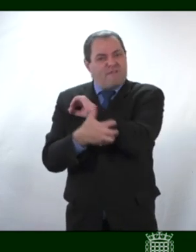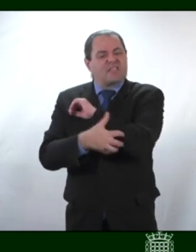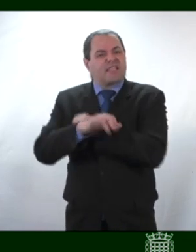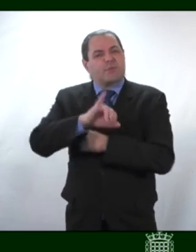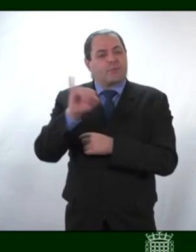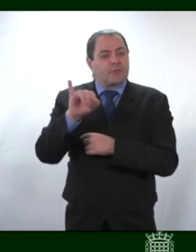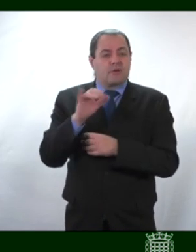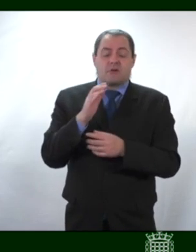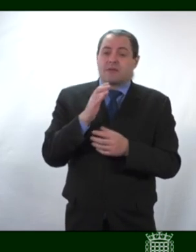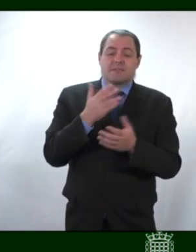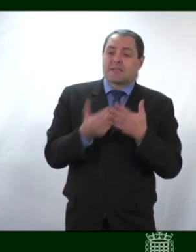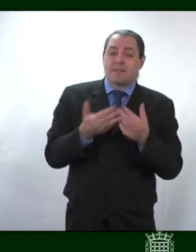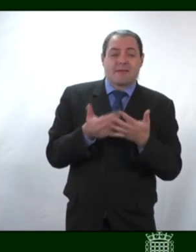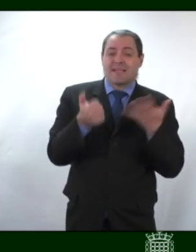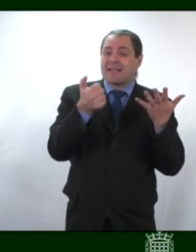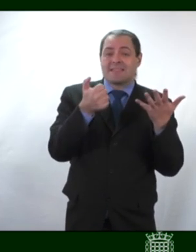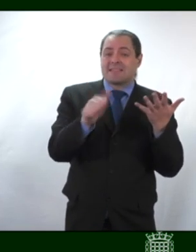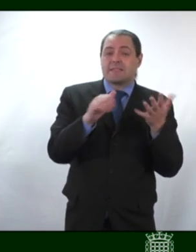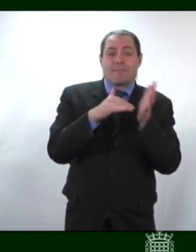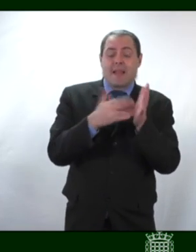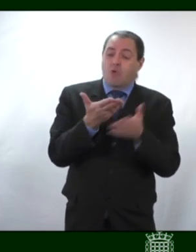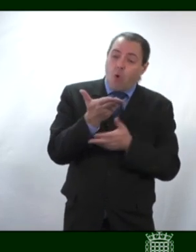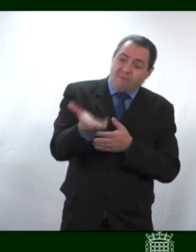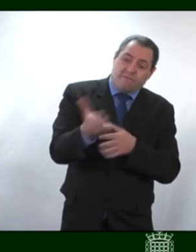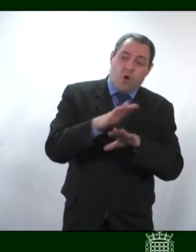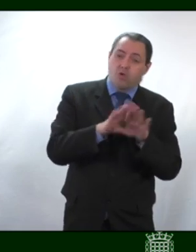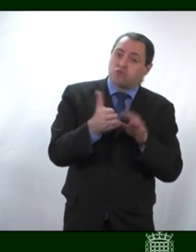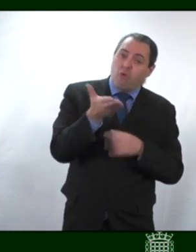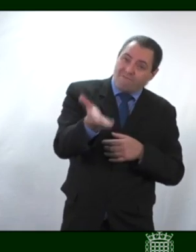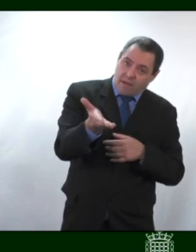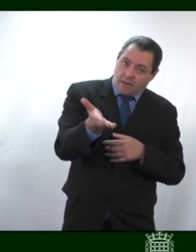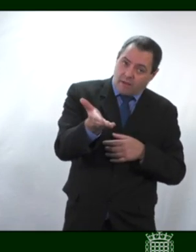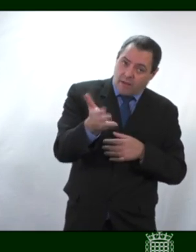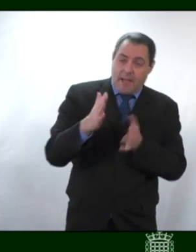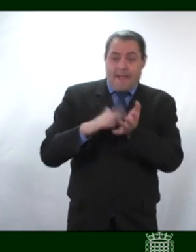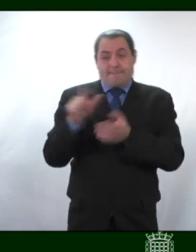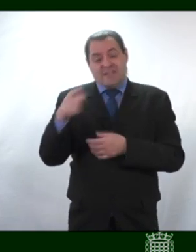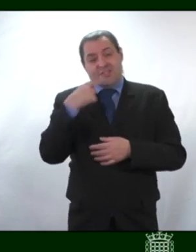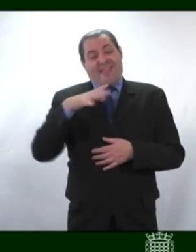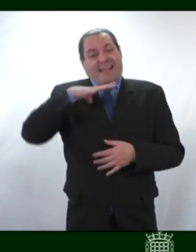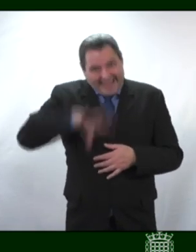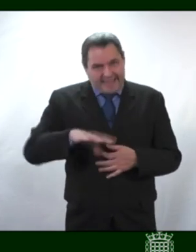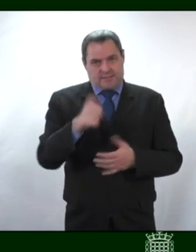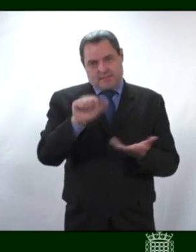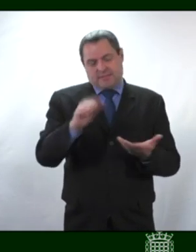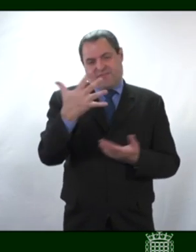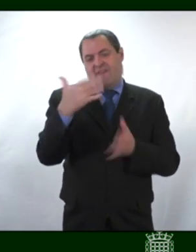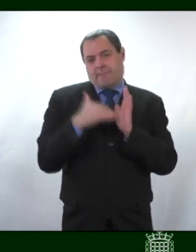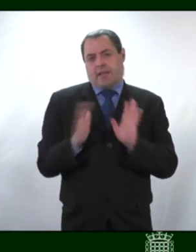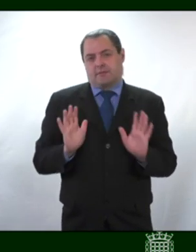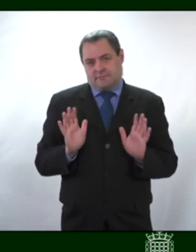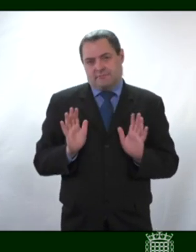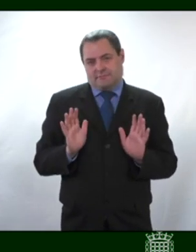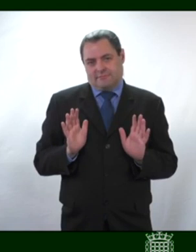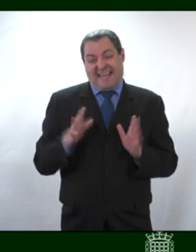what the elected representatives of Greater Manchester said they need. So does the Secretary of State appreciate, does his